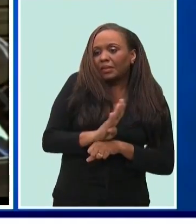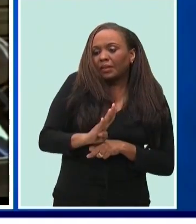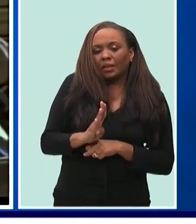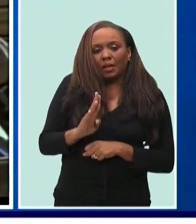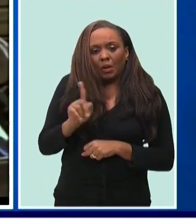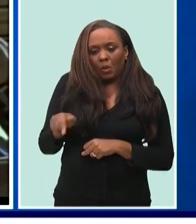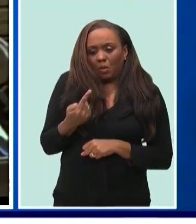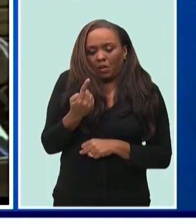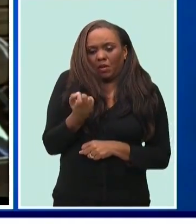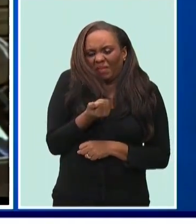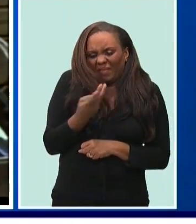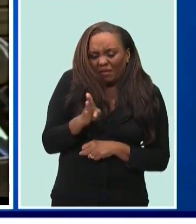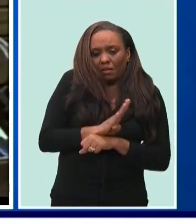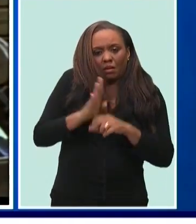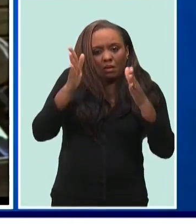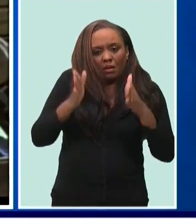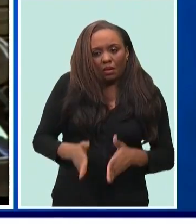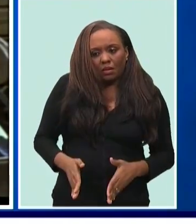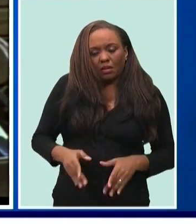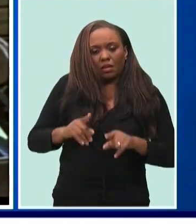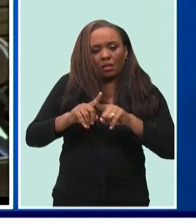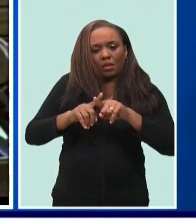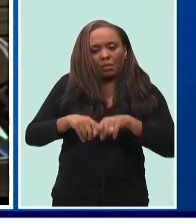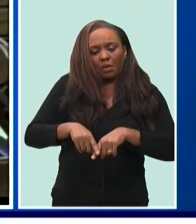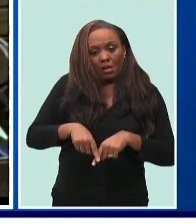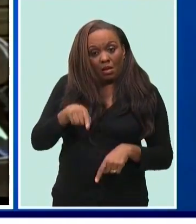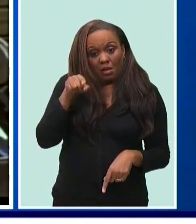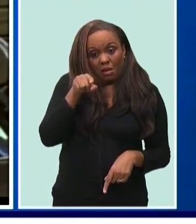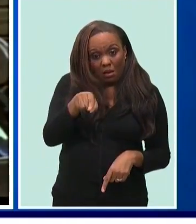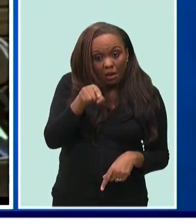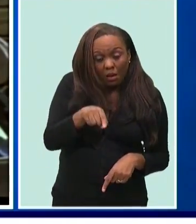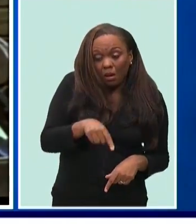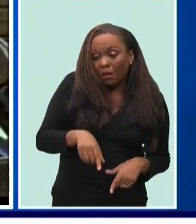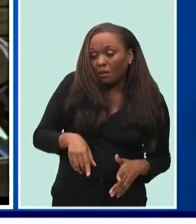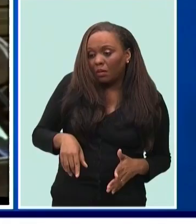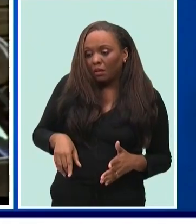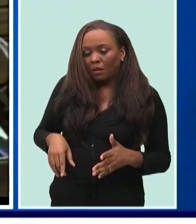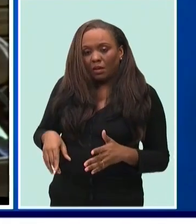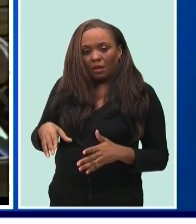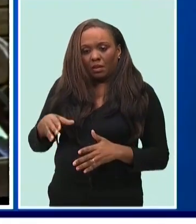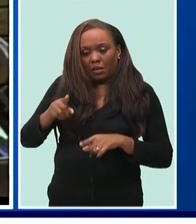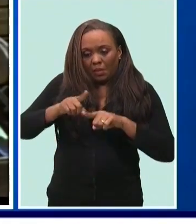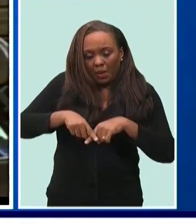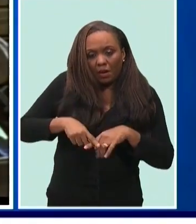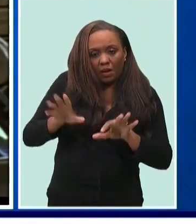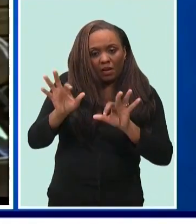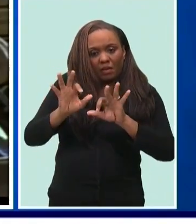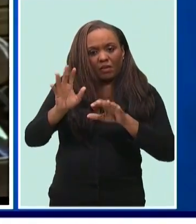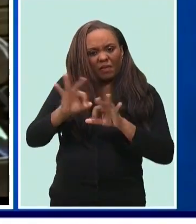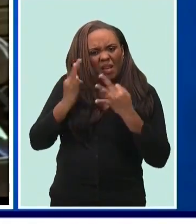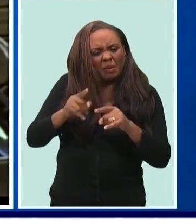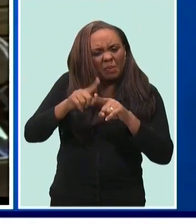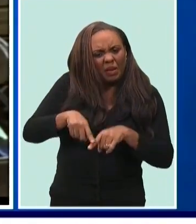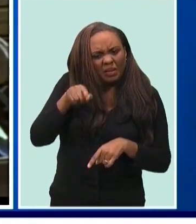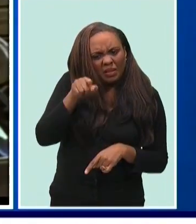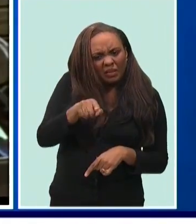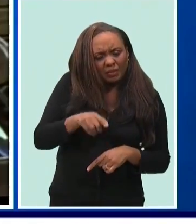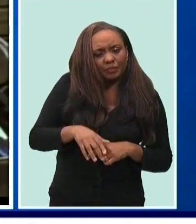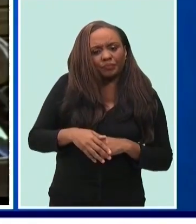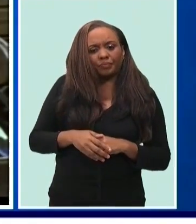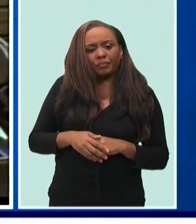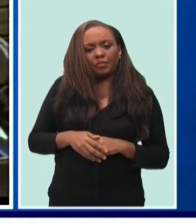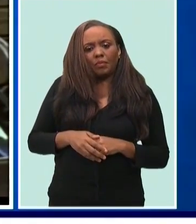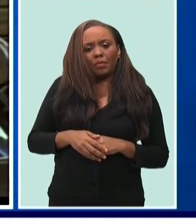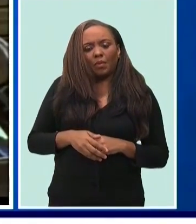certain number of Barbadians who are dependent on you, both they and their families dependent, it cannot be that you